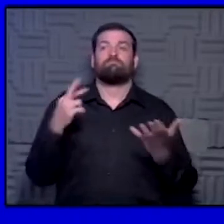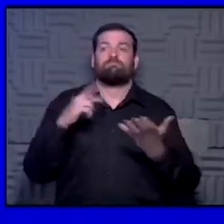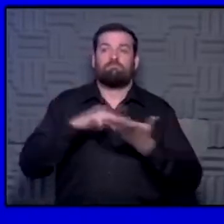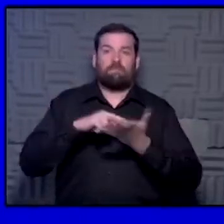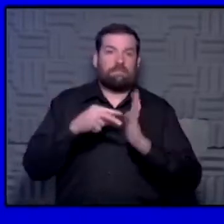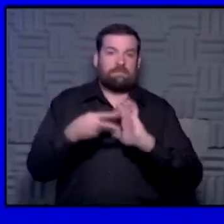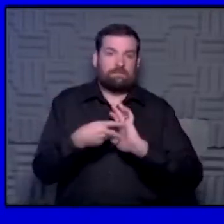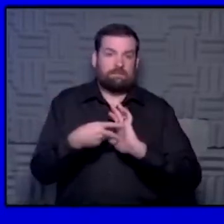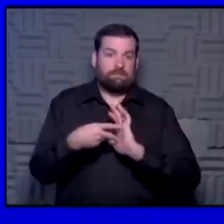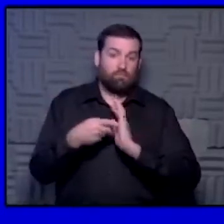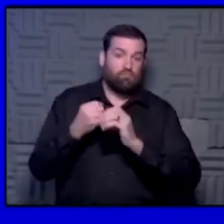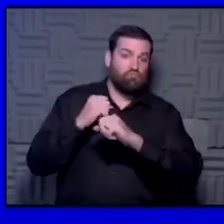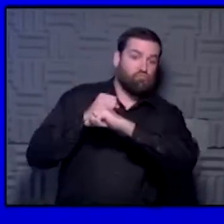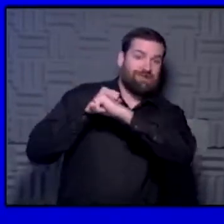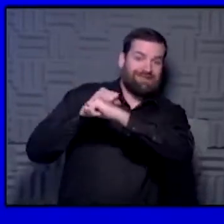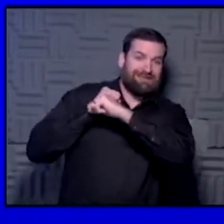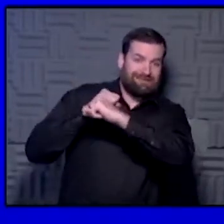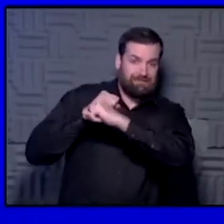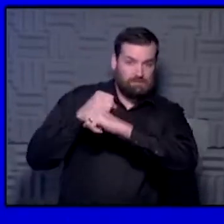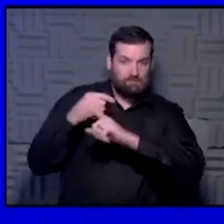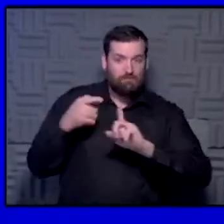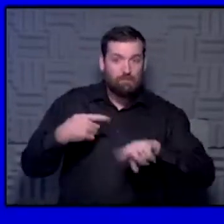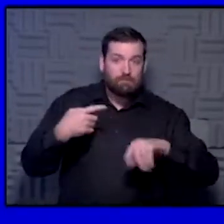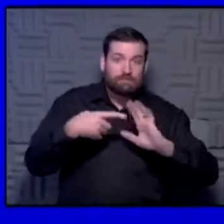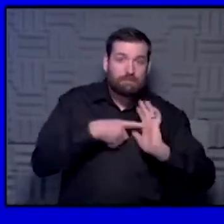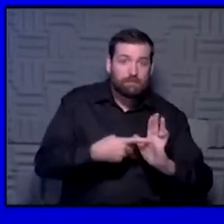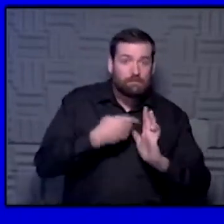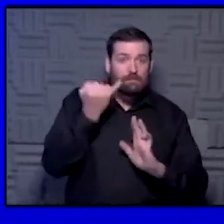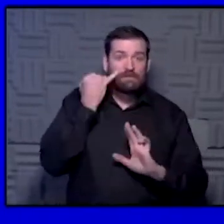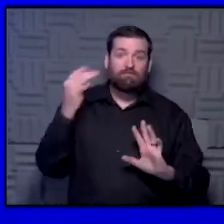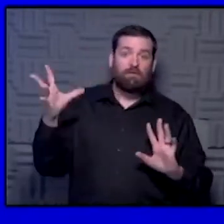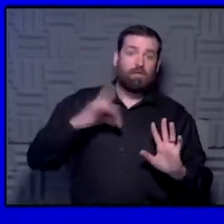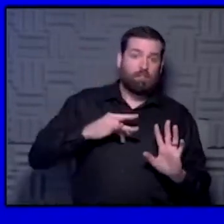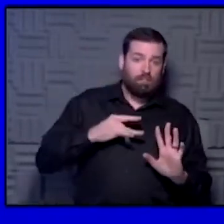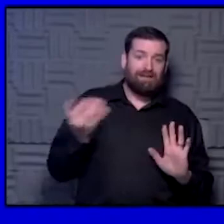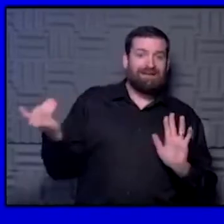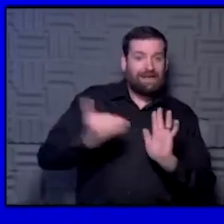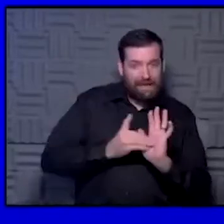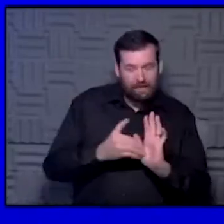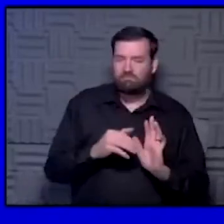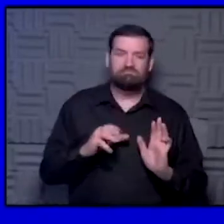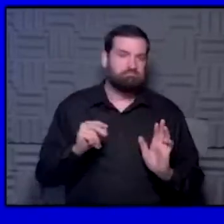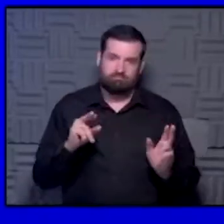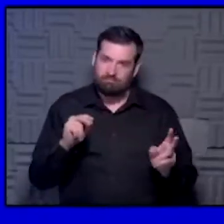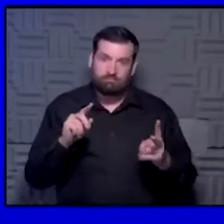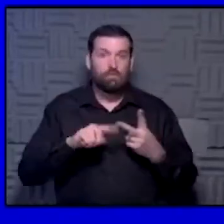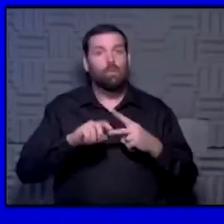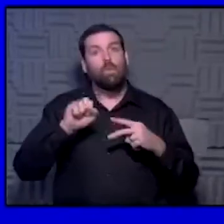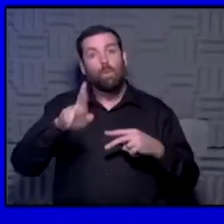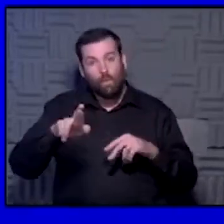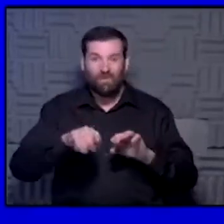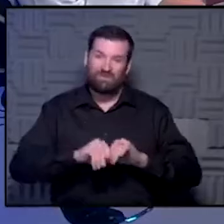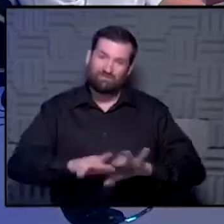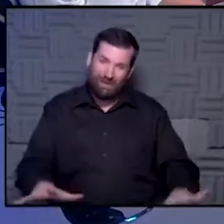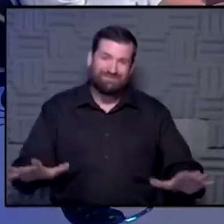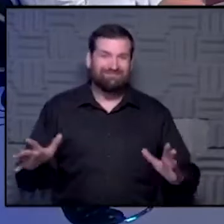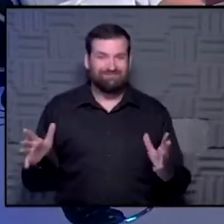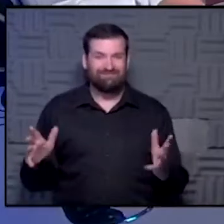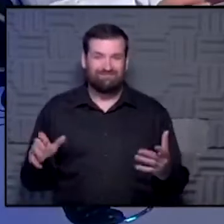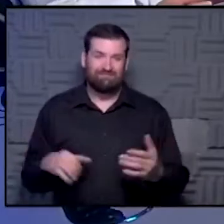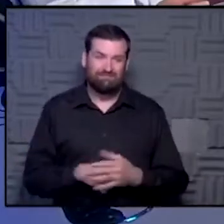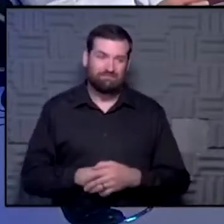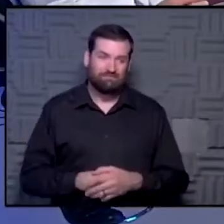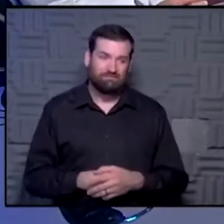are protected from symptoms if you get reinfected, or more importantly, from spreading it to other people. Yeah.